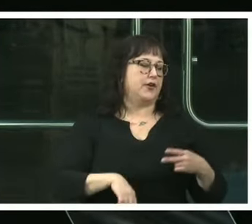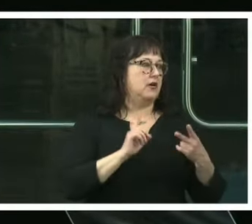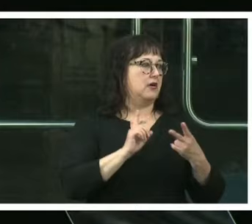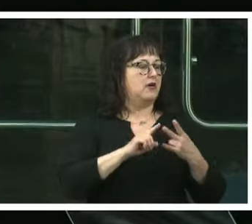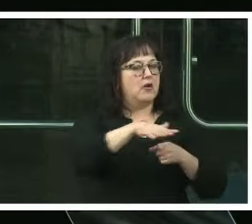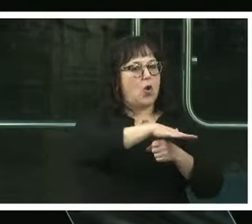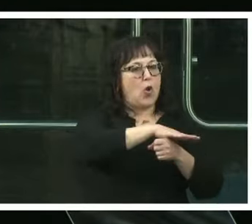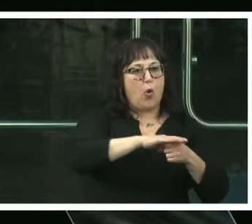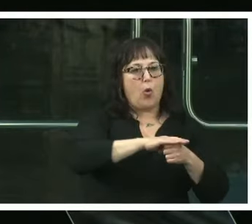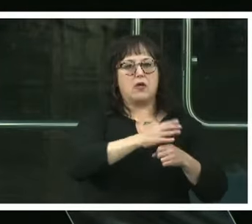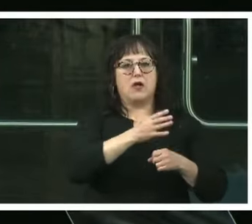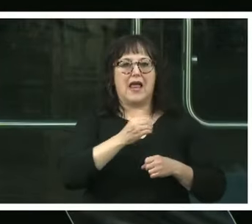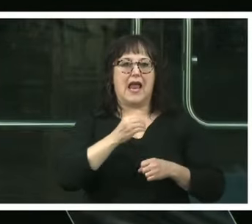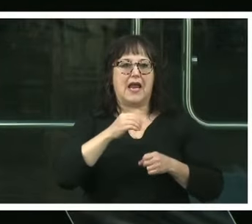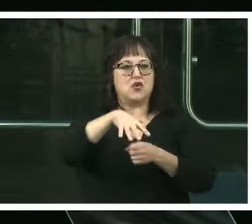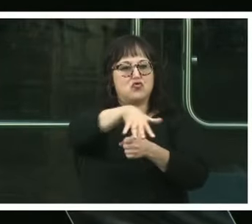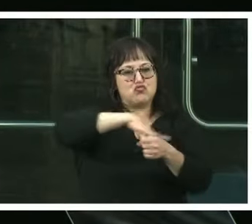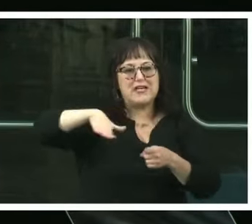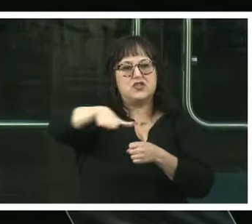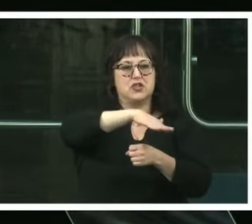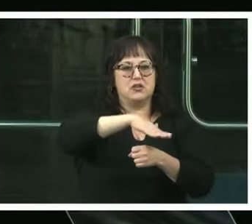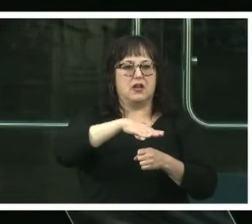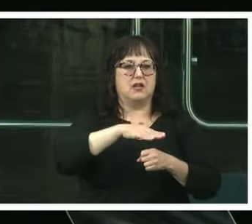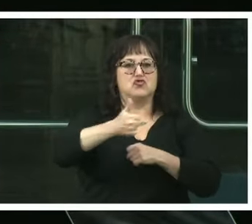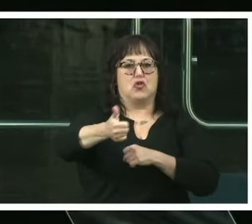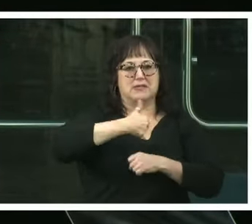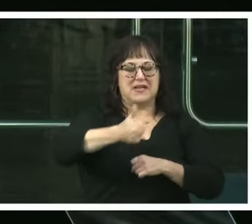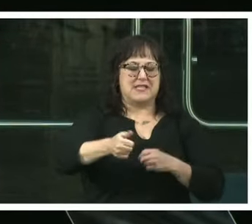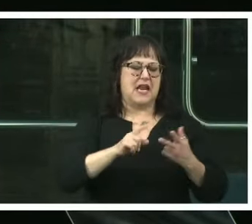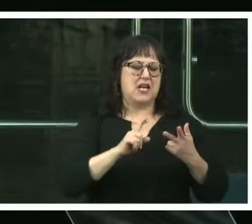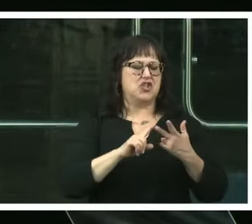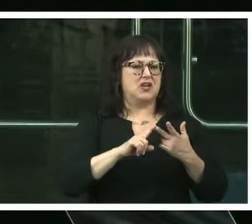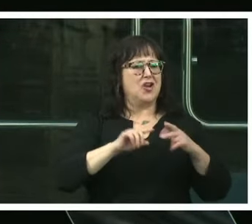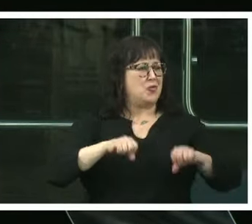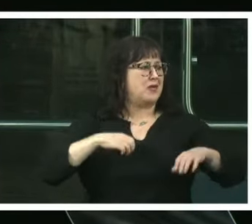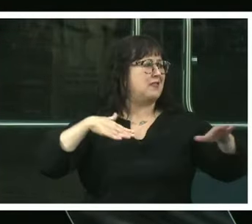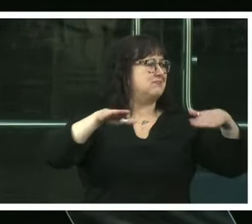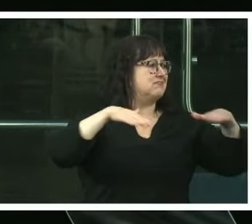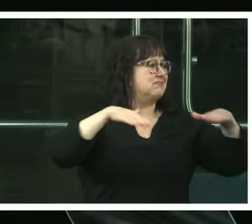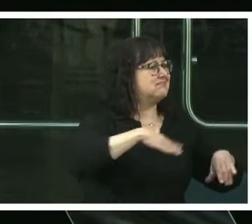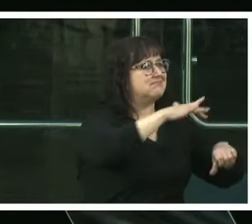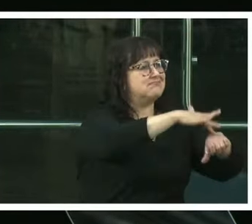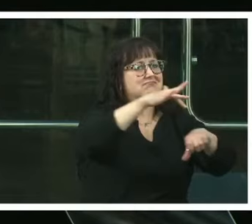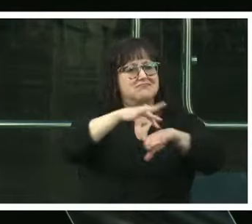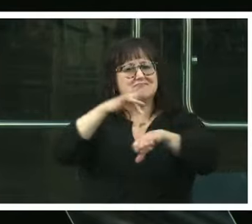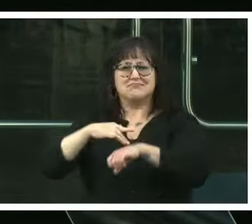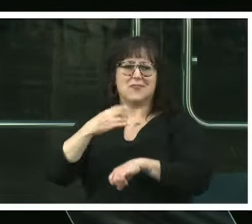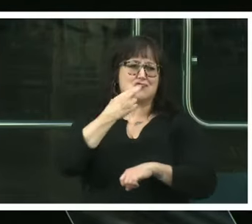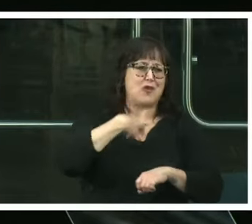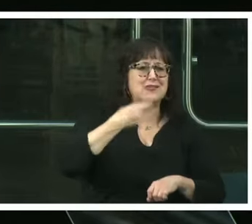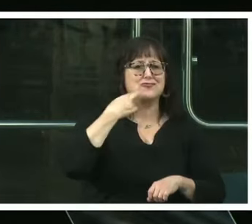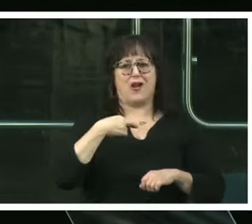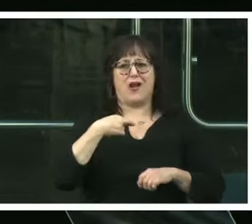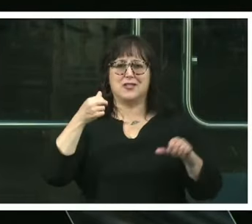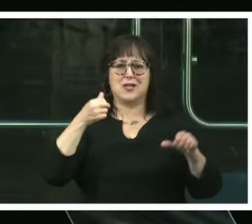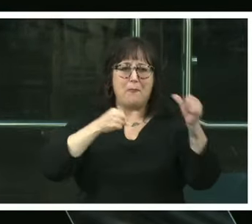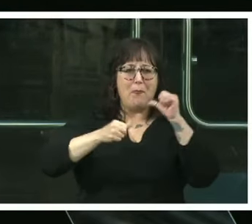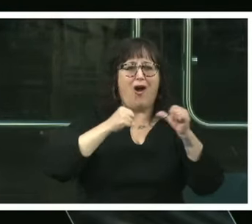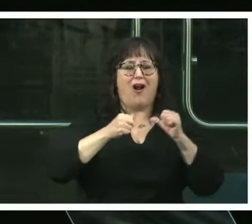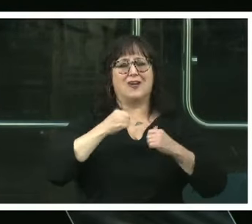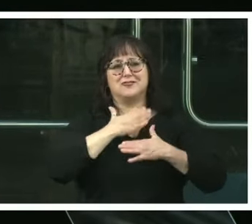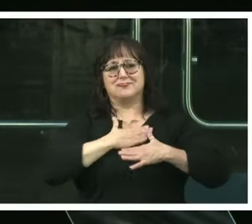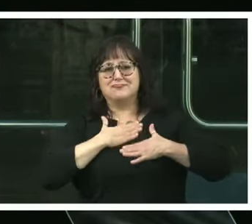and regional transportation, a dense, walkable neighborhood, restaurants, bars, entertainment, and the proximity